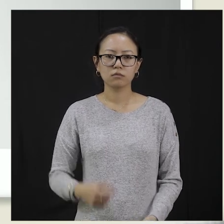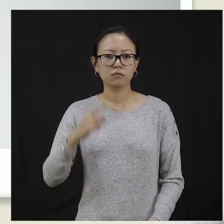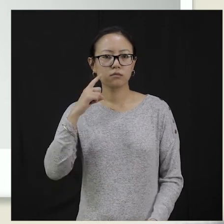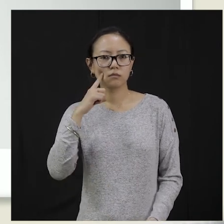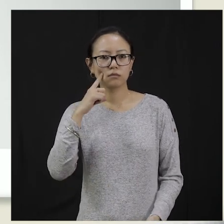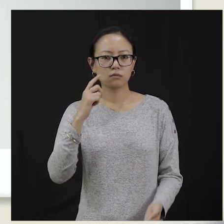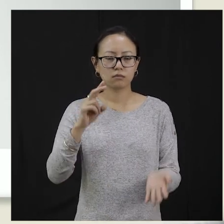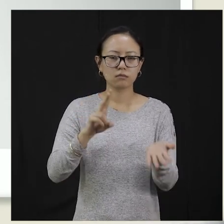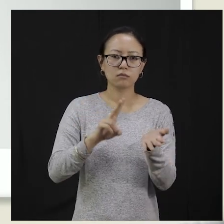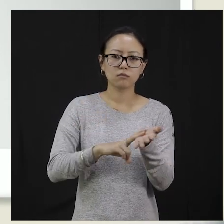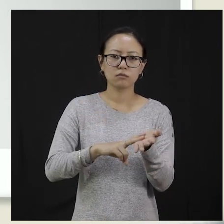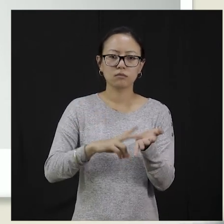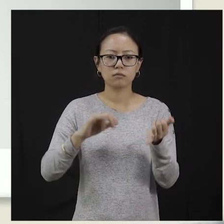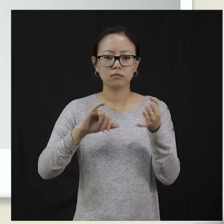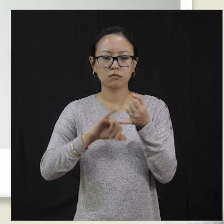Inside.